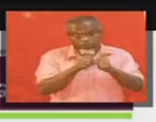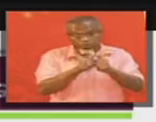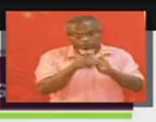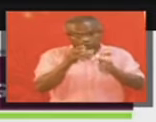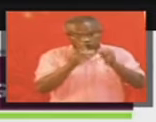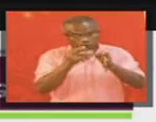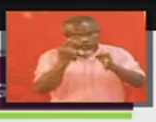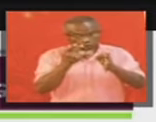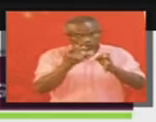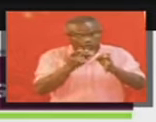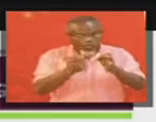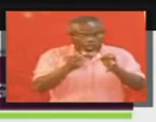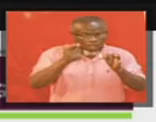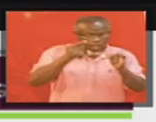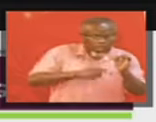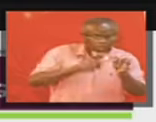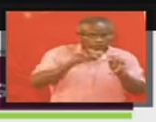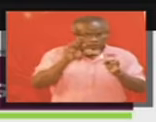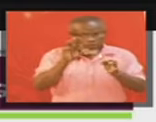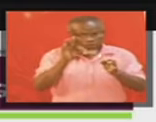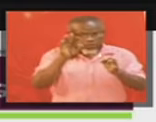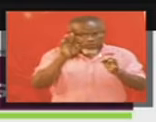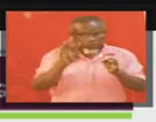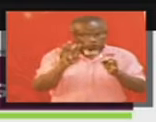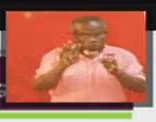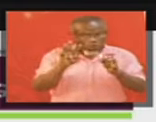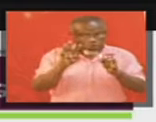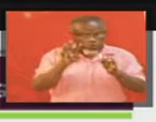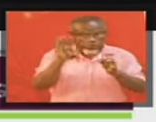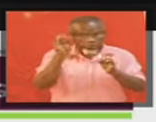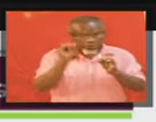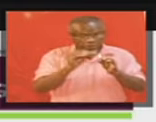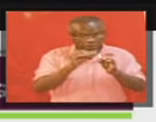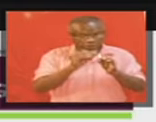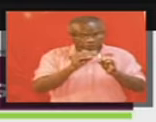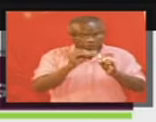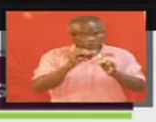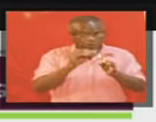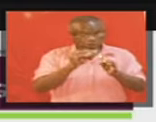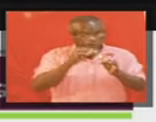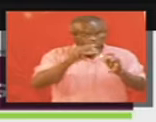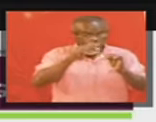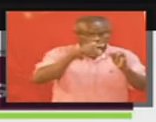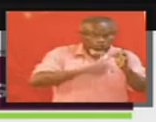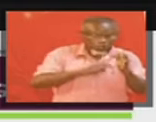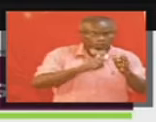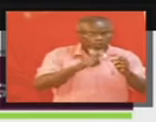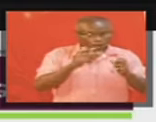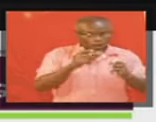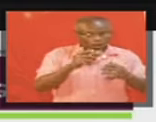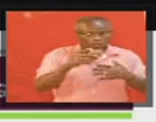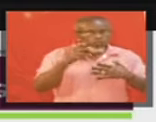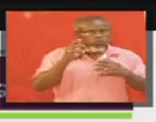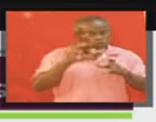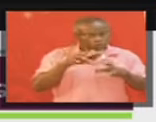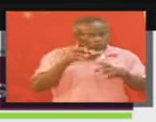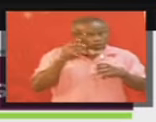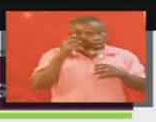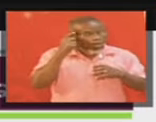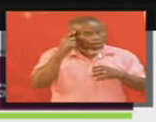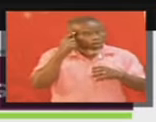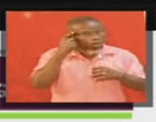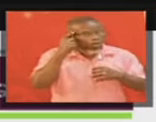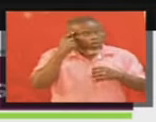dipping 94% and below consistently, that is definitely a bit of cause for concern. And if your pulse